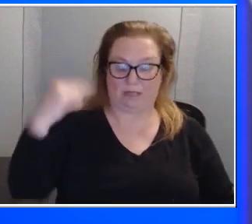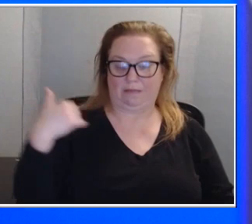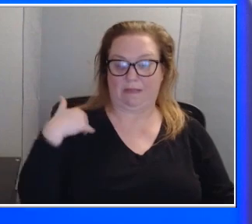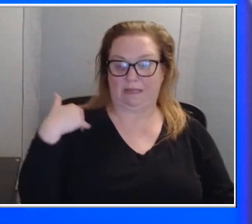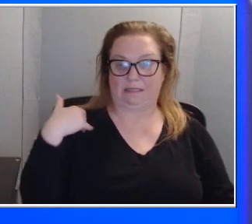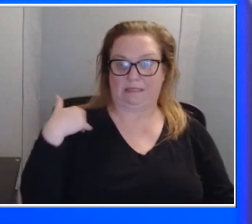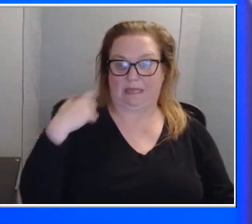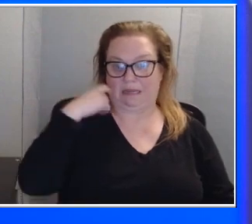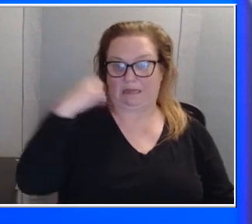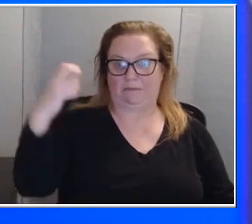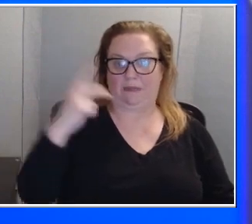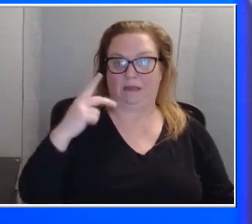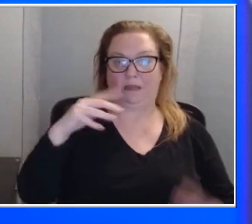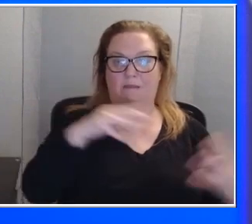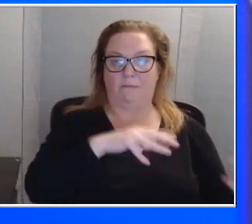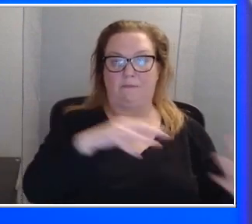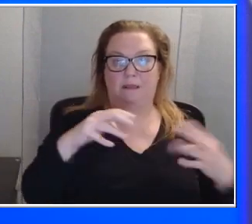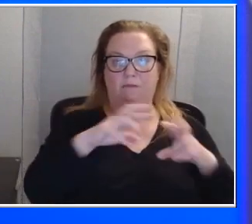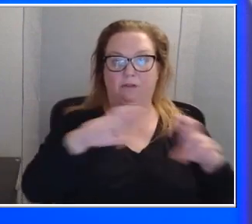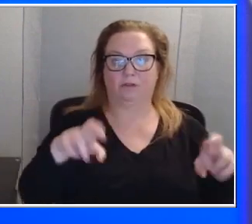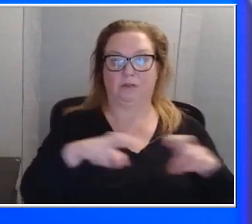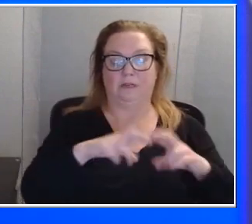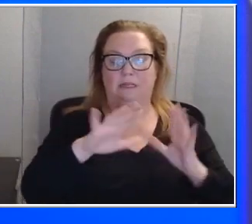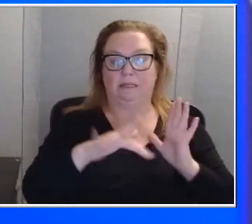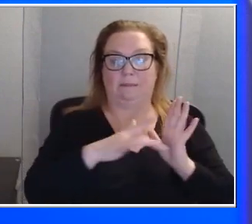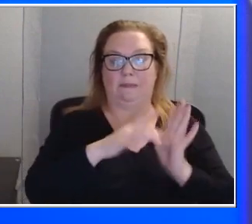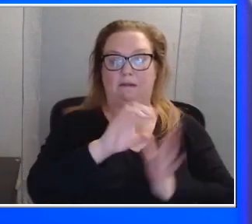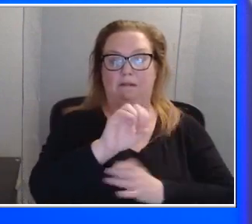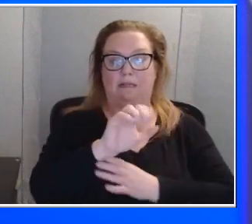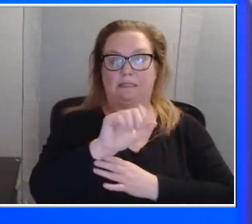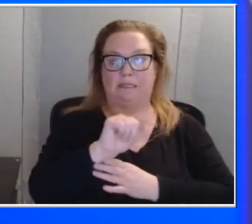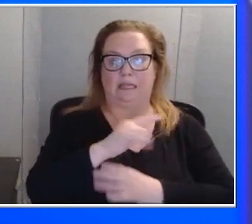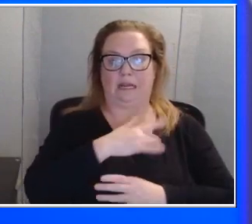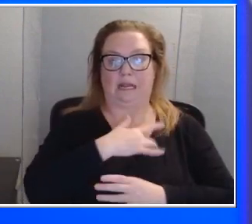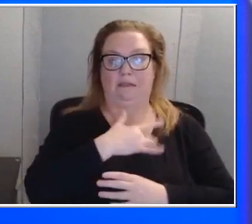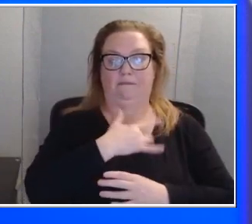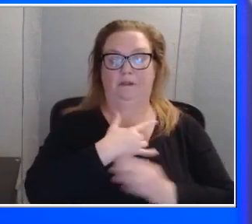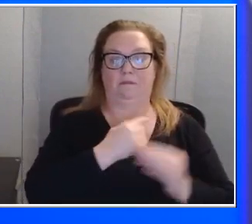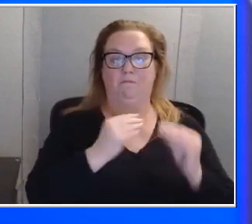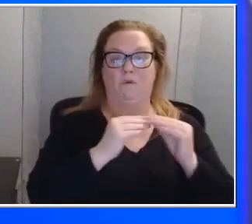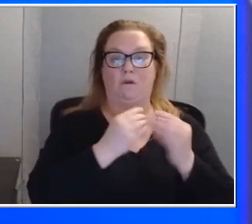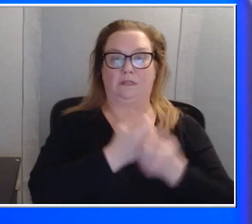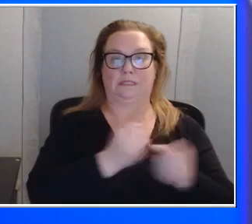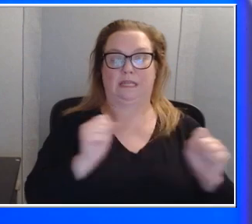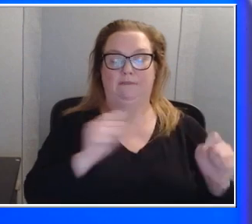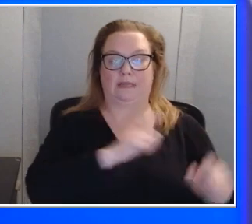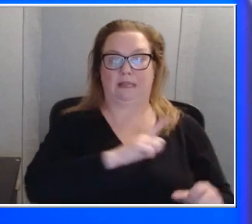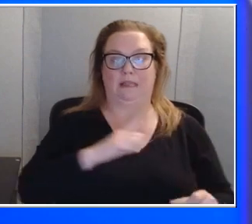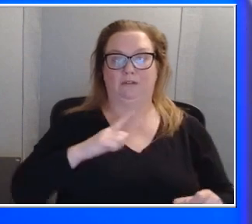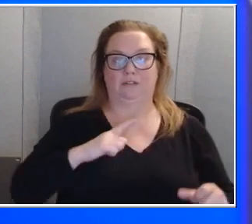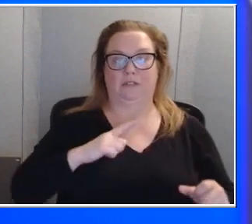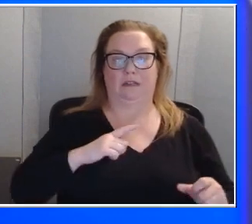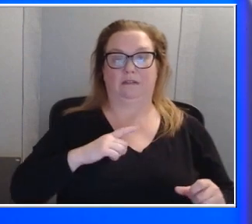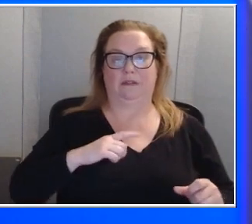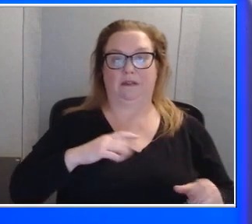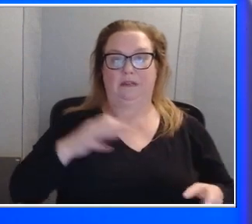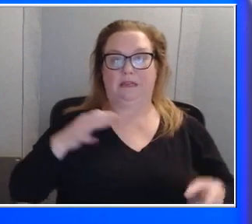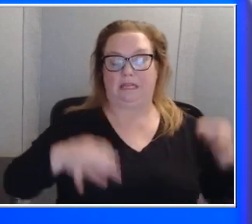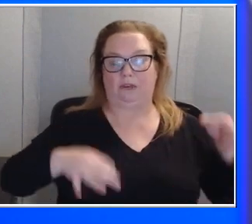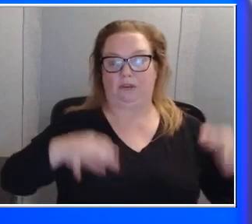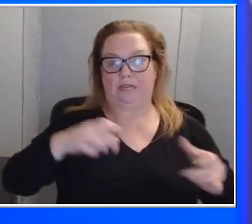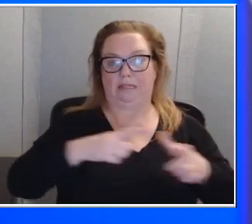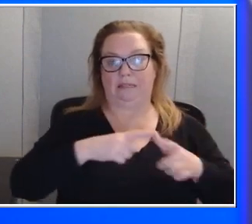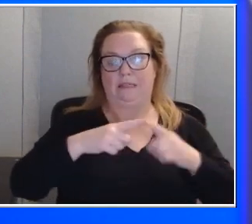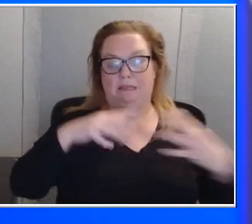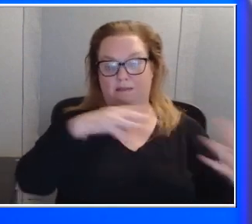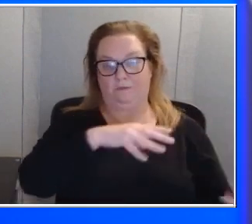from a combat region in the Middle East, and I felt more unsafe in that legislative hearing than I felt during my combat